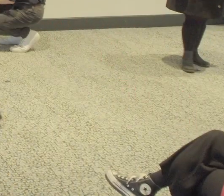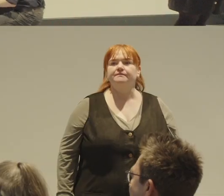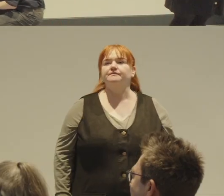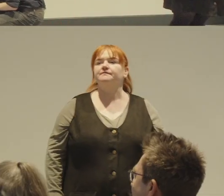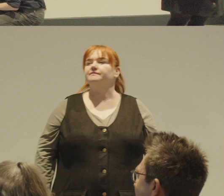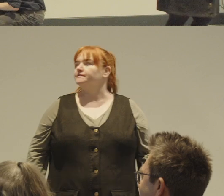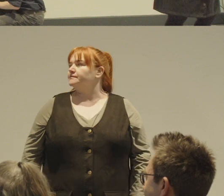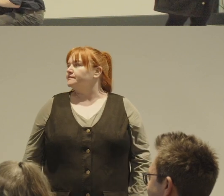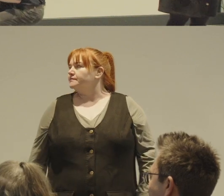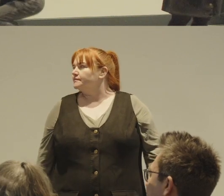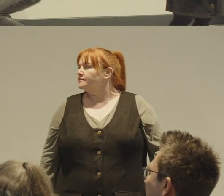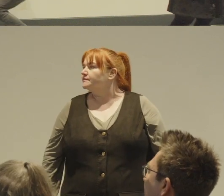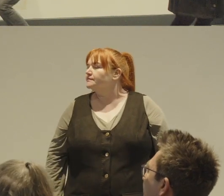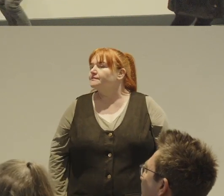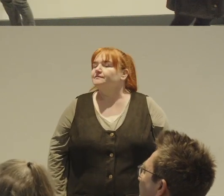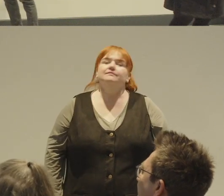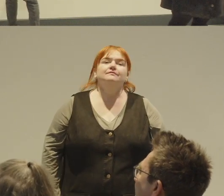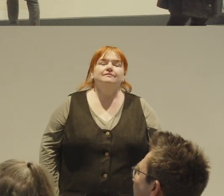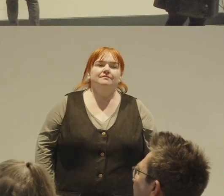Wow.